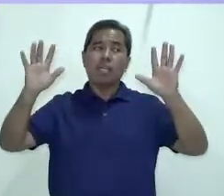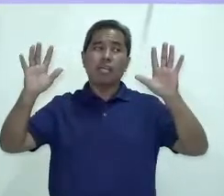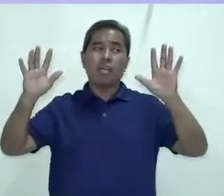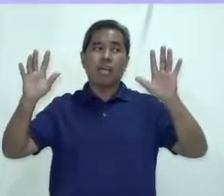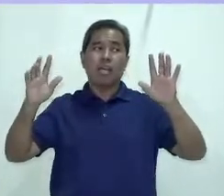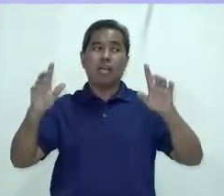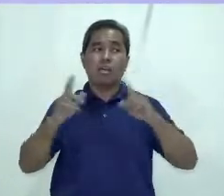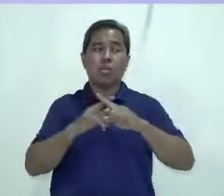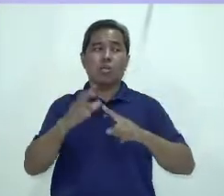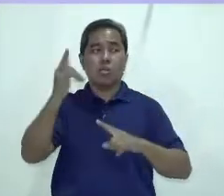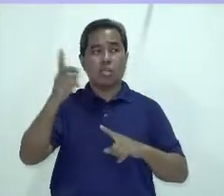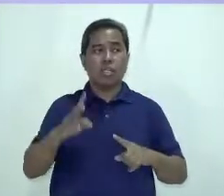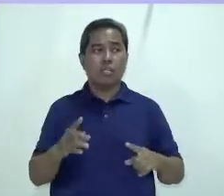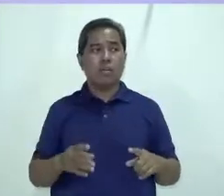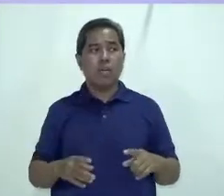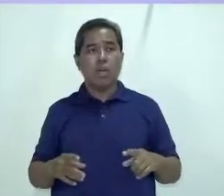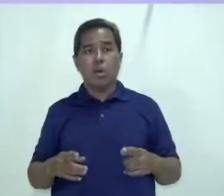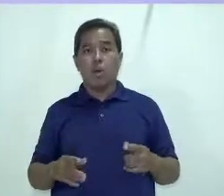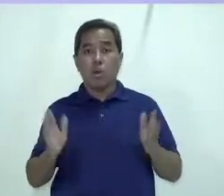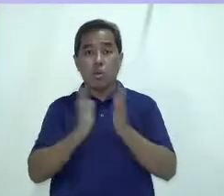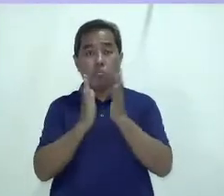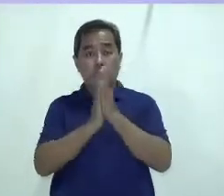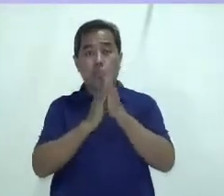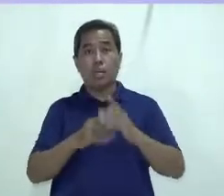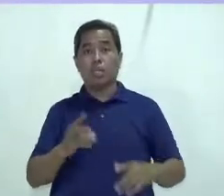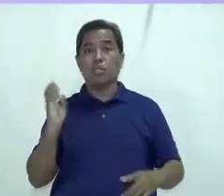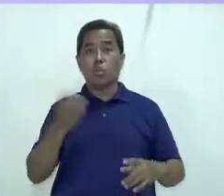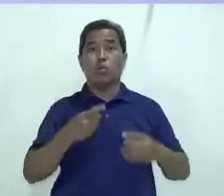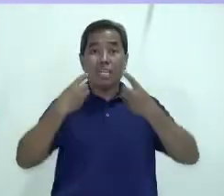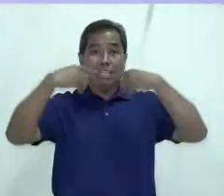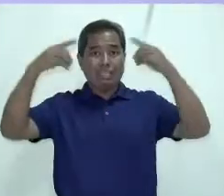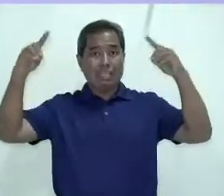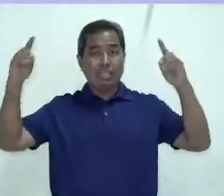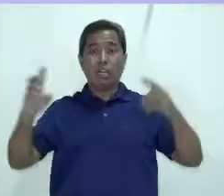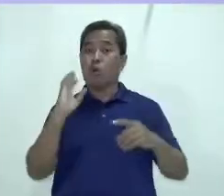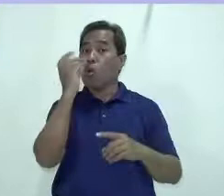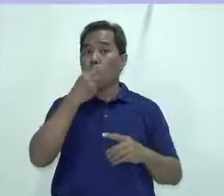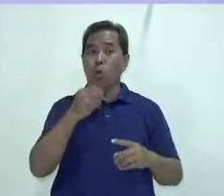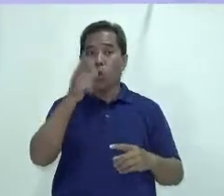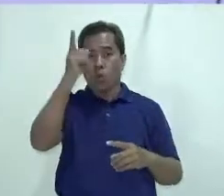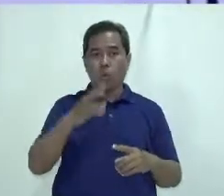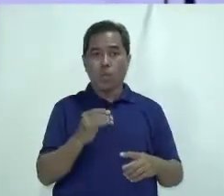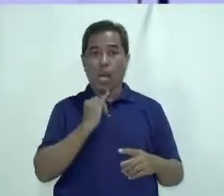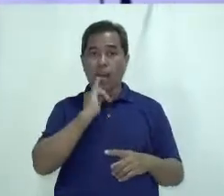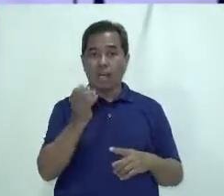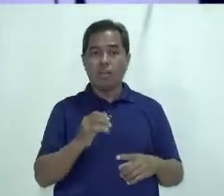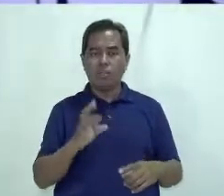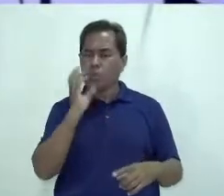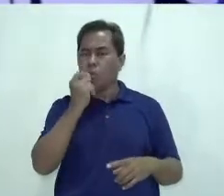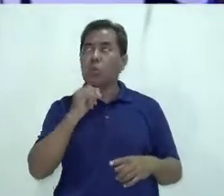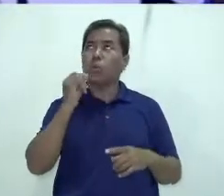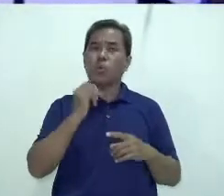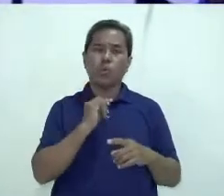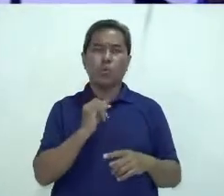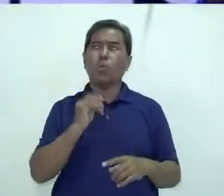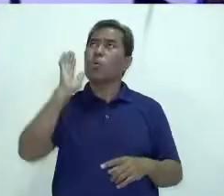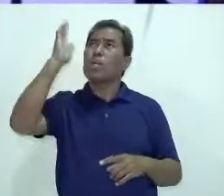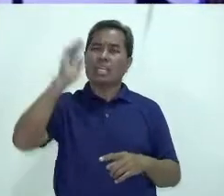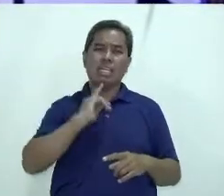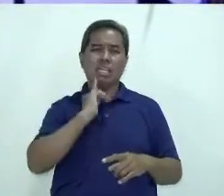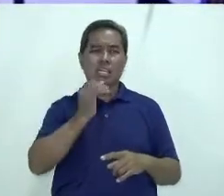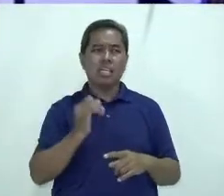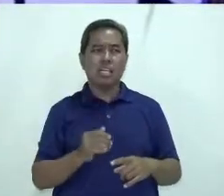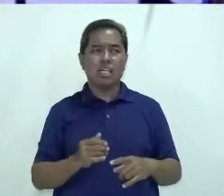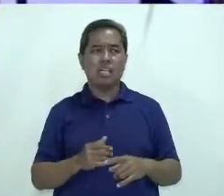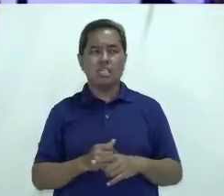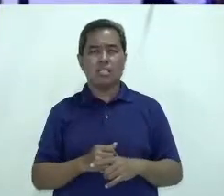declaring who God is. That's what praising is. We're declaring who God is, who He is, as the scripture declares who God